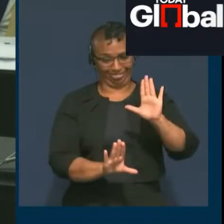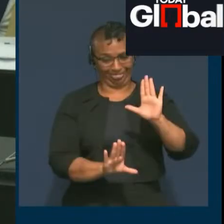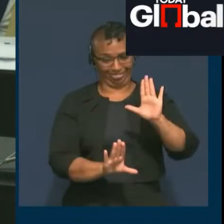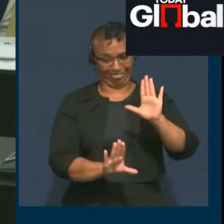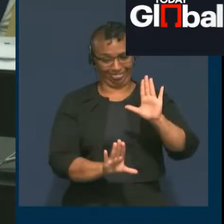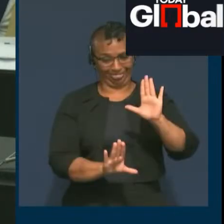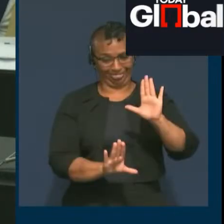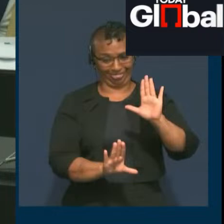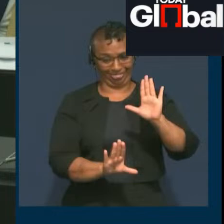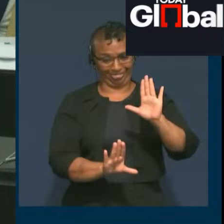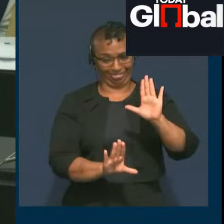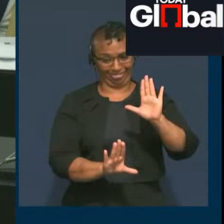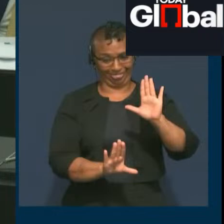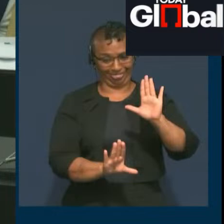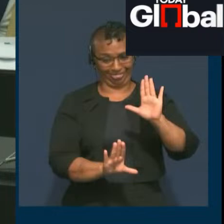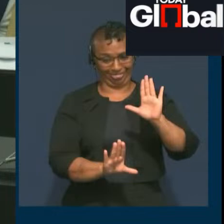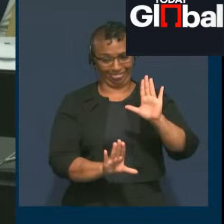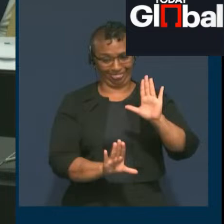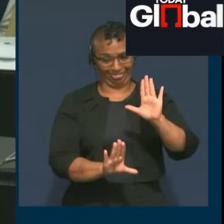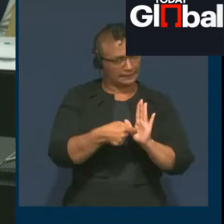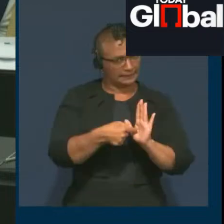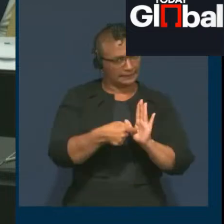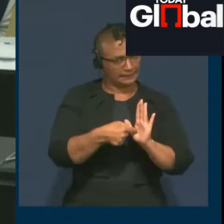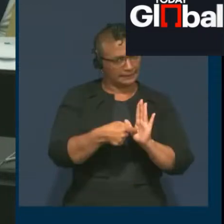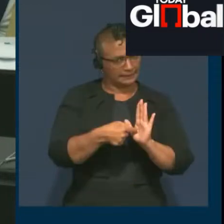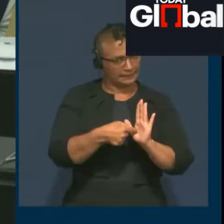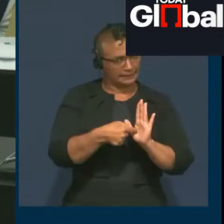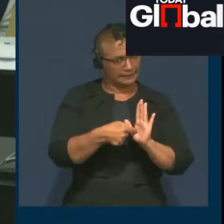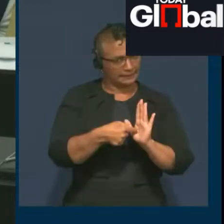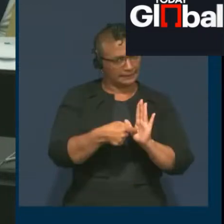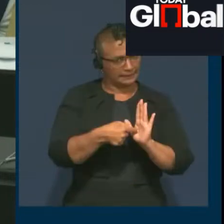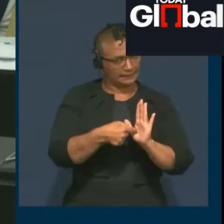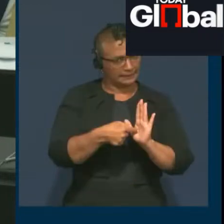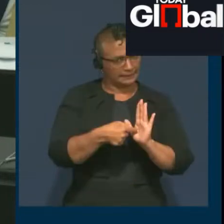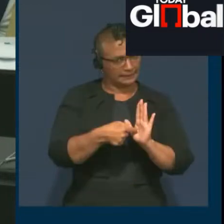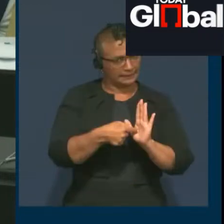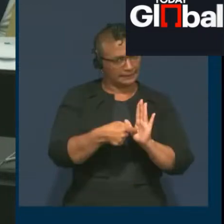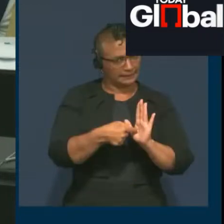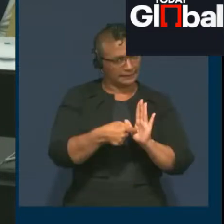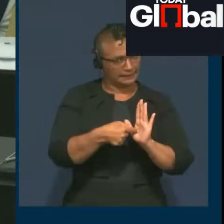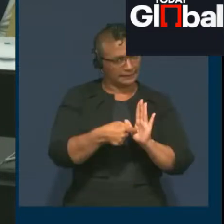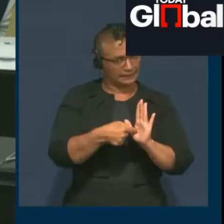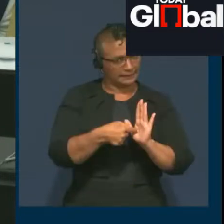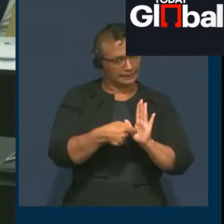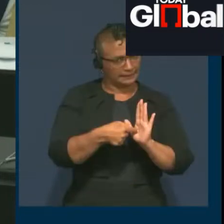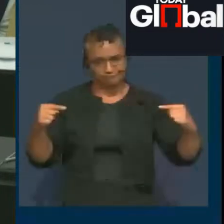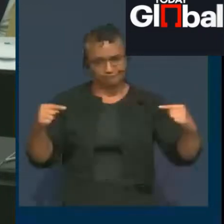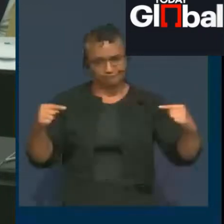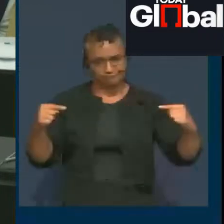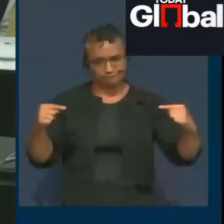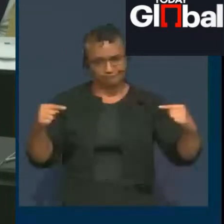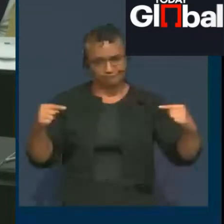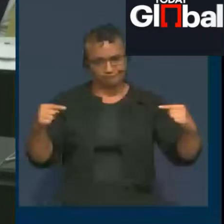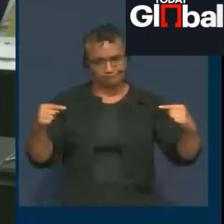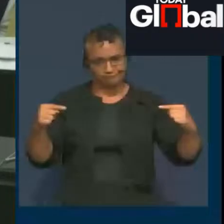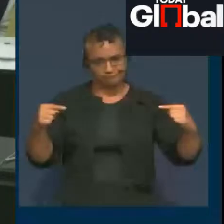the following articles. And I'll start out with Article 10. If I have time, I'd like to come back to Article 9.